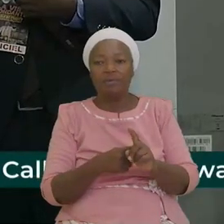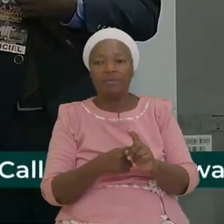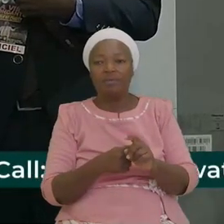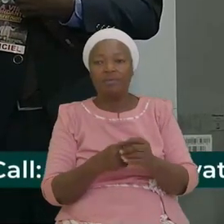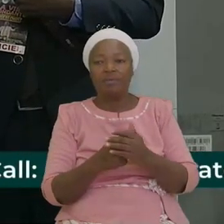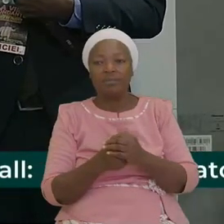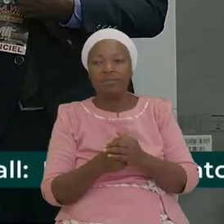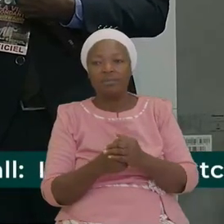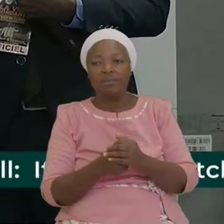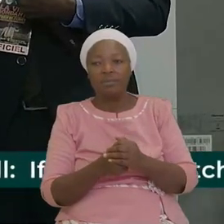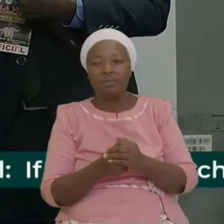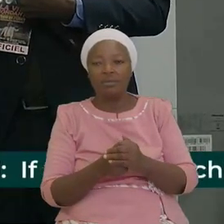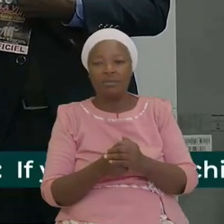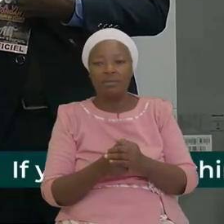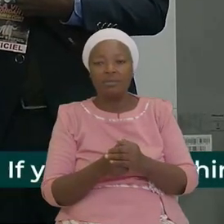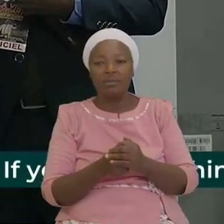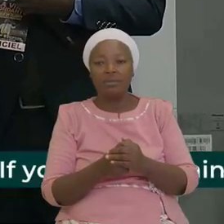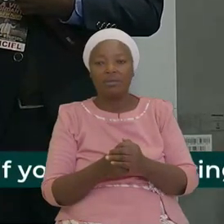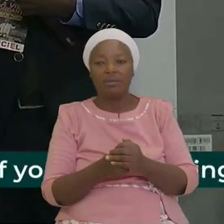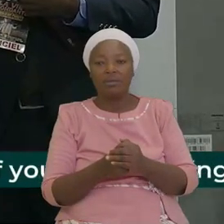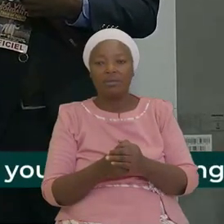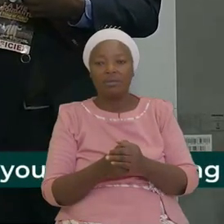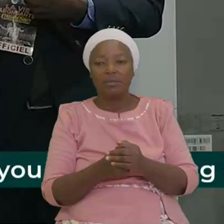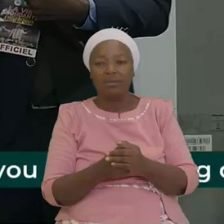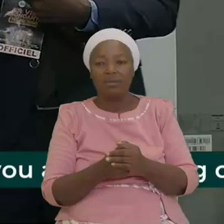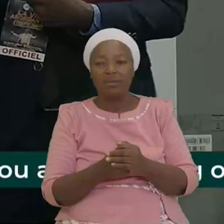from 6:30 a.m.